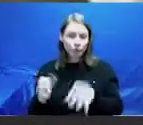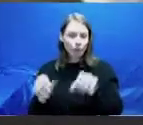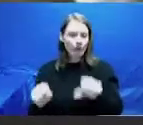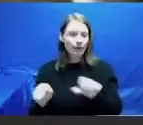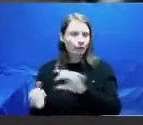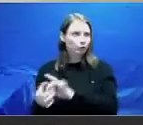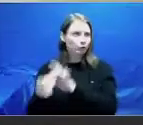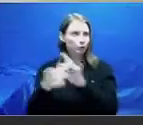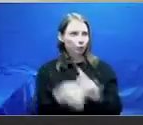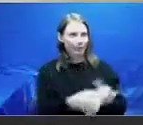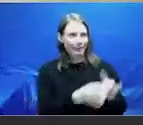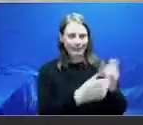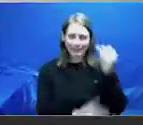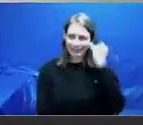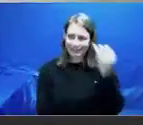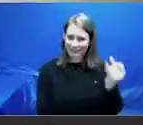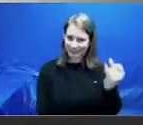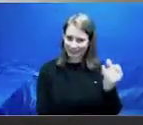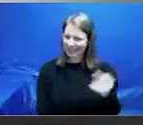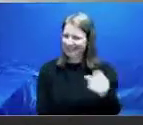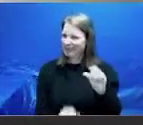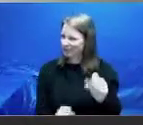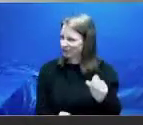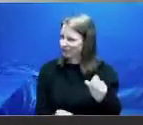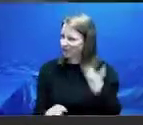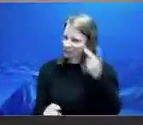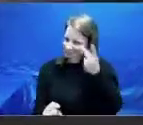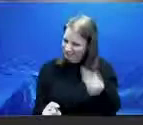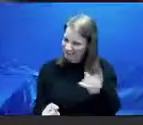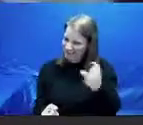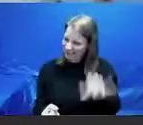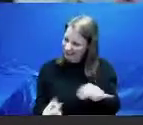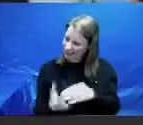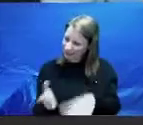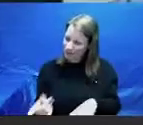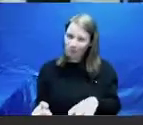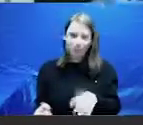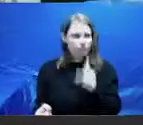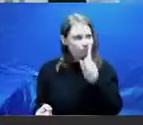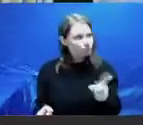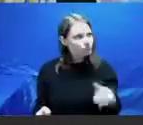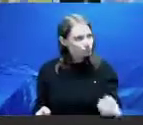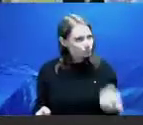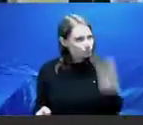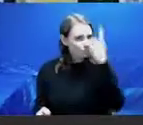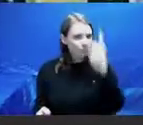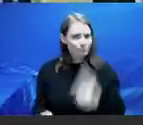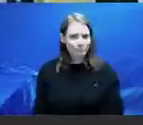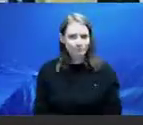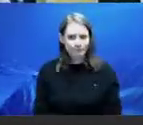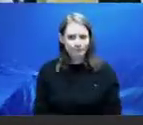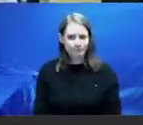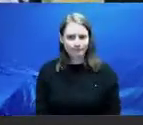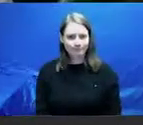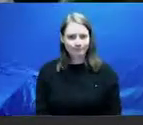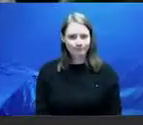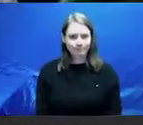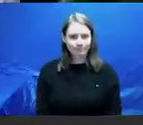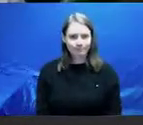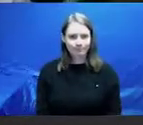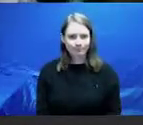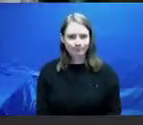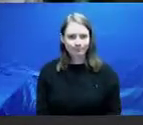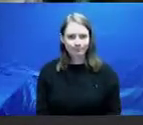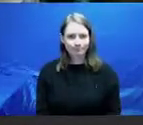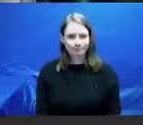student thinking? How did they use their information? Did they really get it? Keep, 2 junk, 3 cloud. The thing that